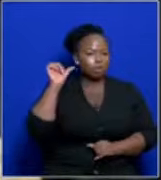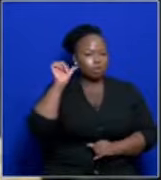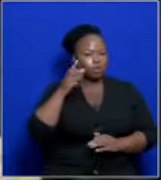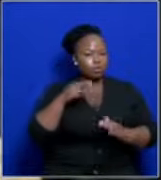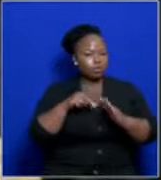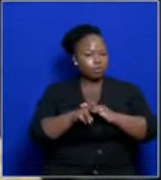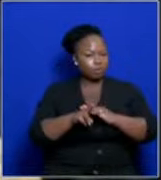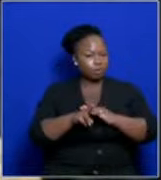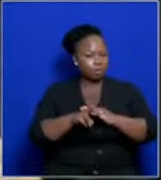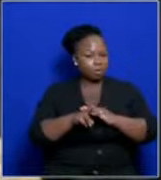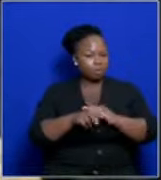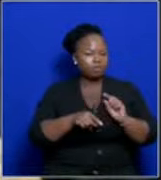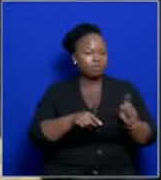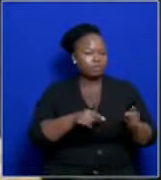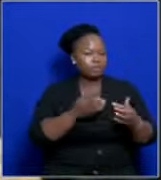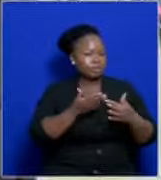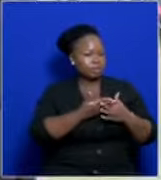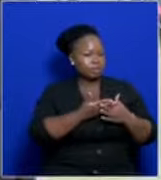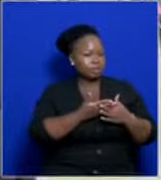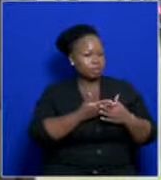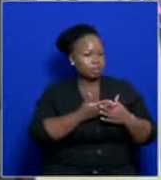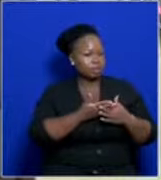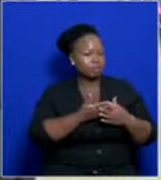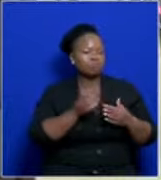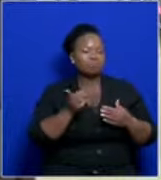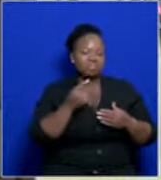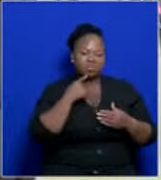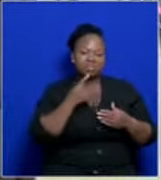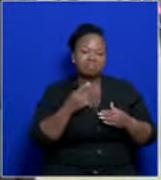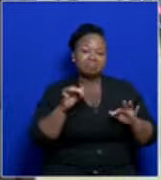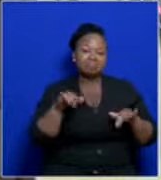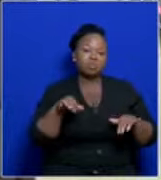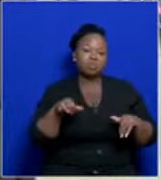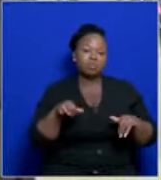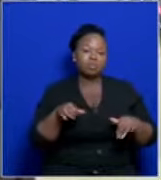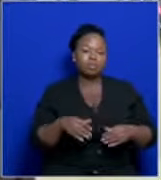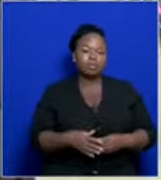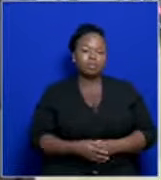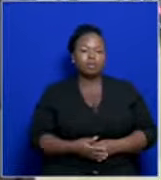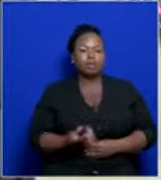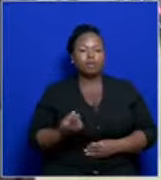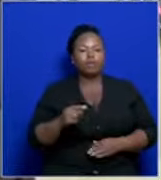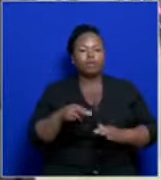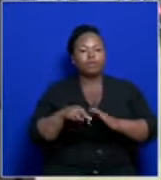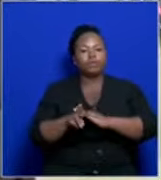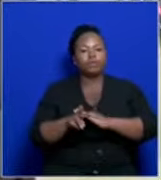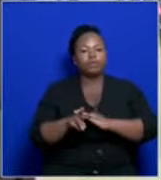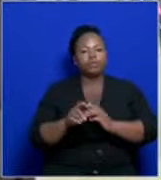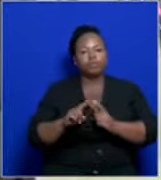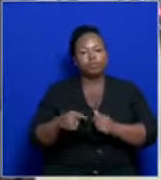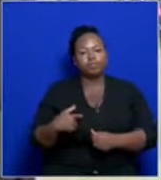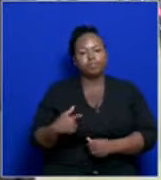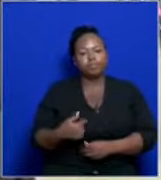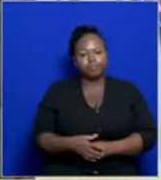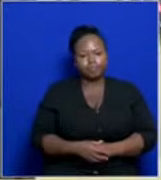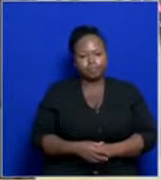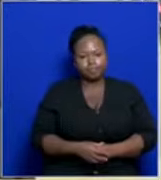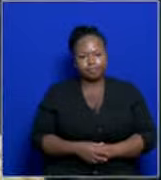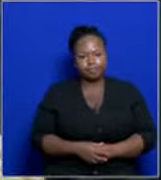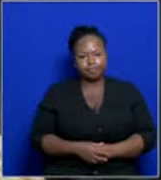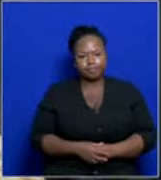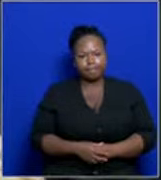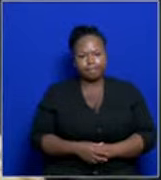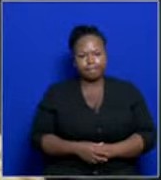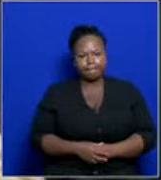which she will say that she's waiting for the video footage from me. Yeah. It can be, though, that she's waiting